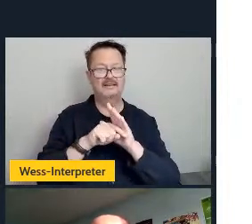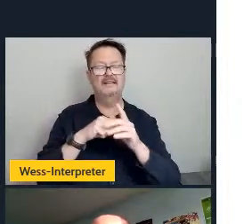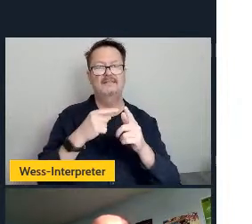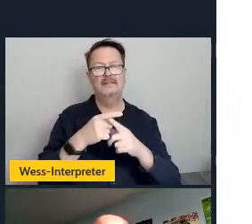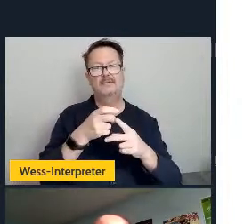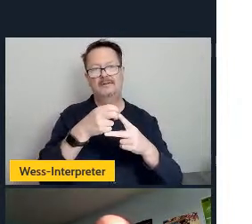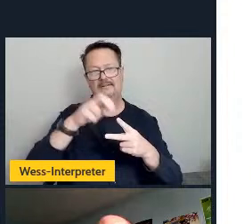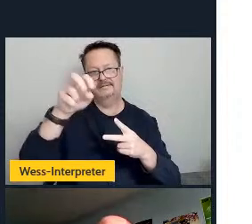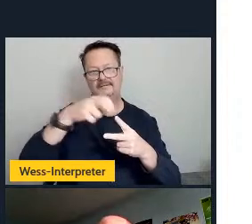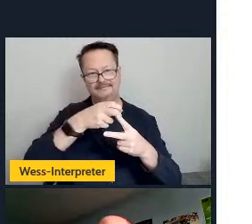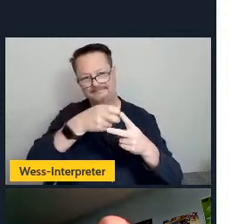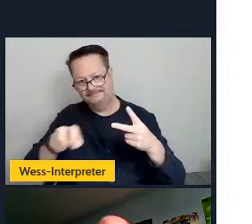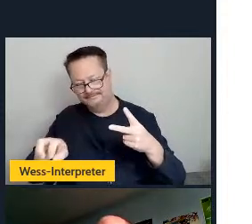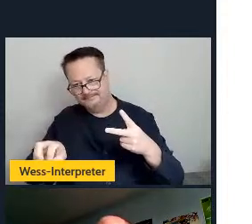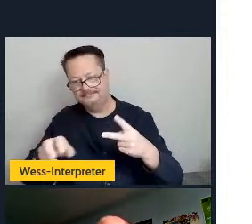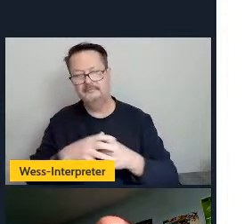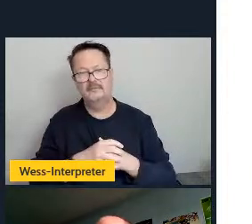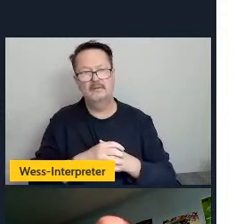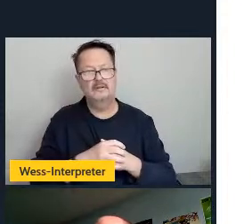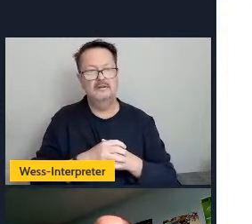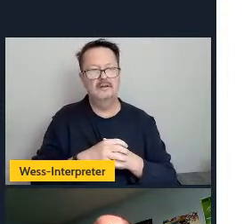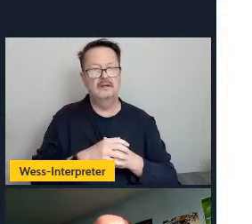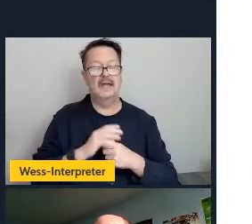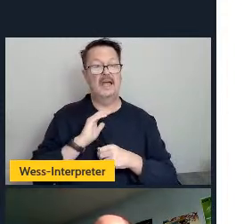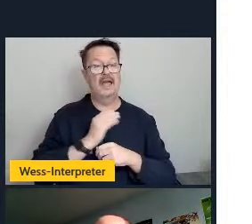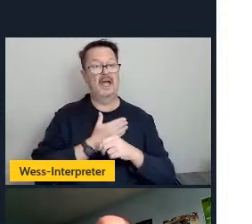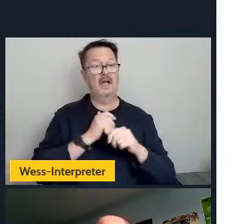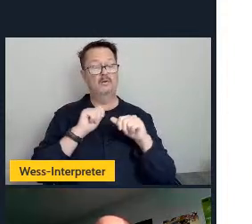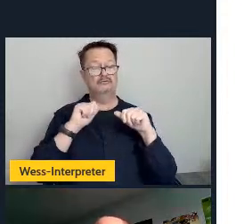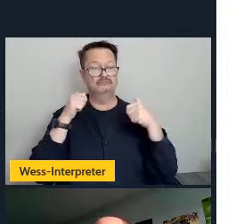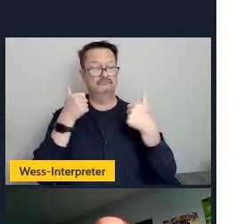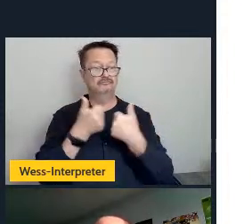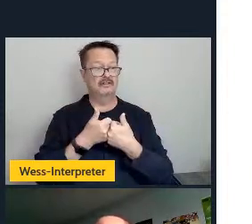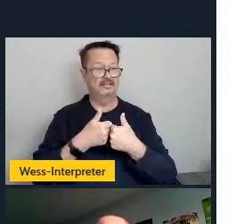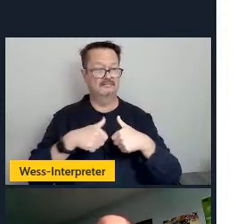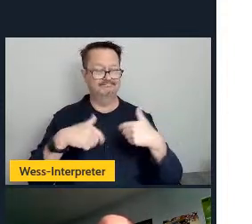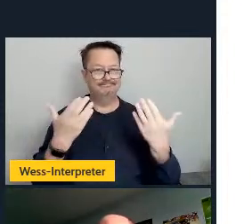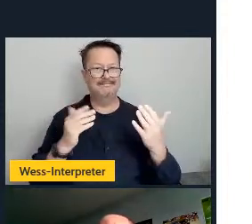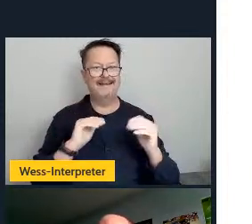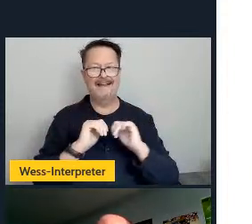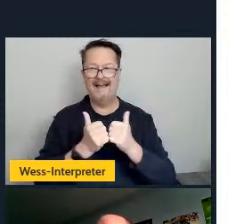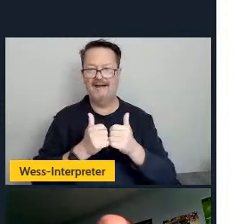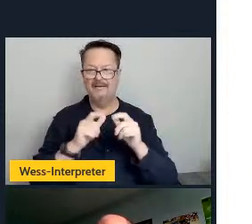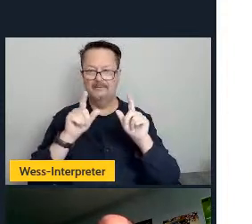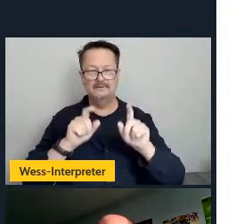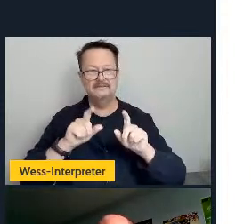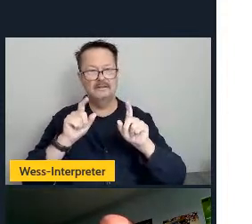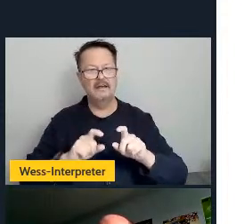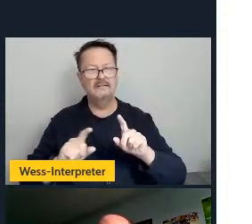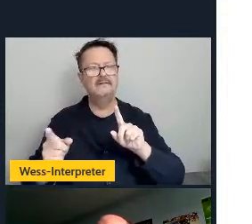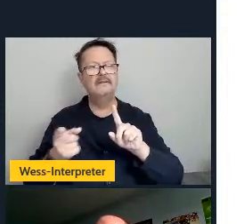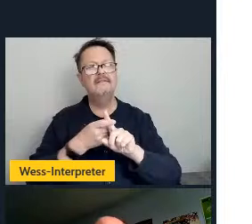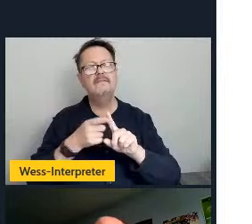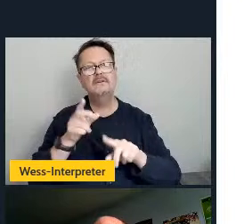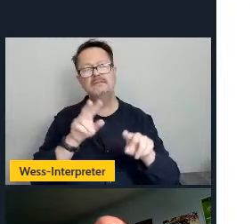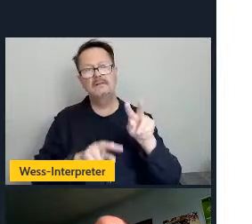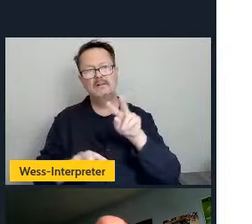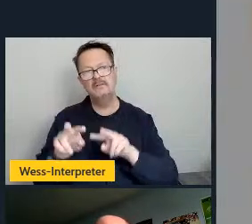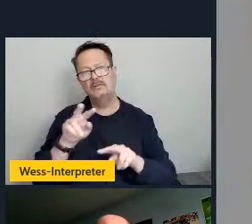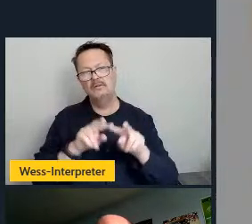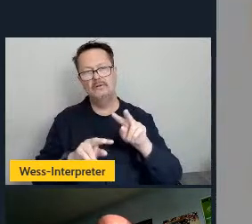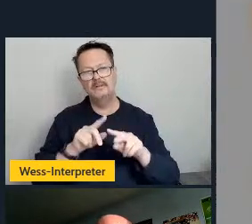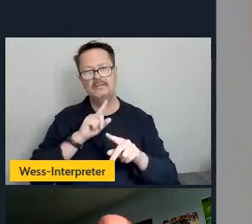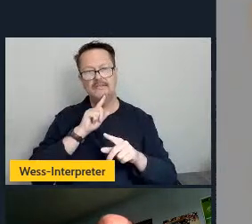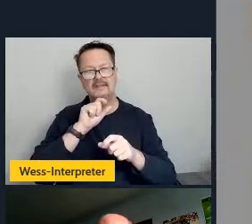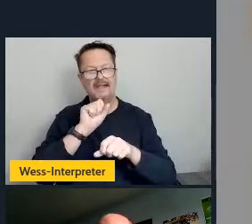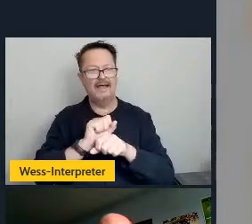one. So our challenge is, how do we test this? But first, let's have a look at the actual